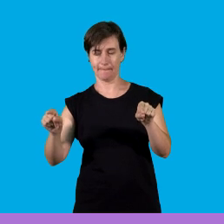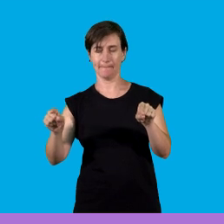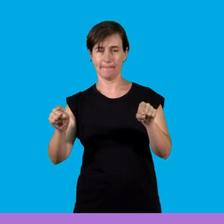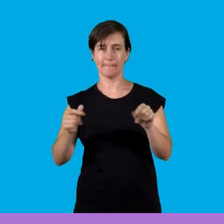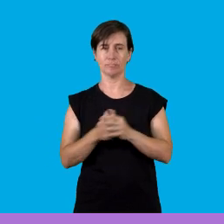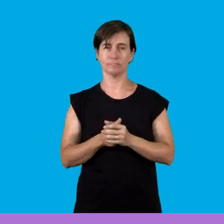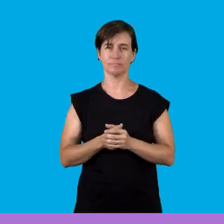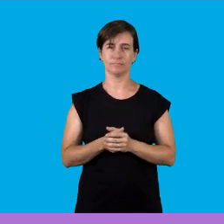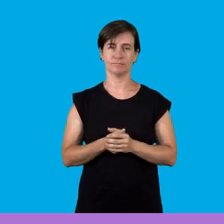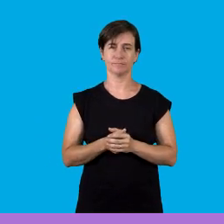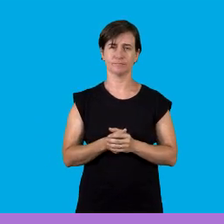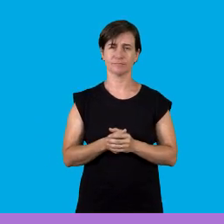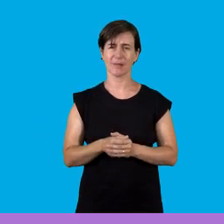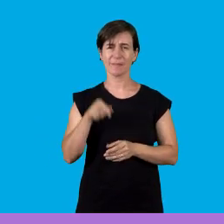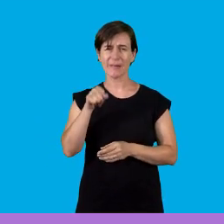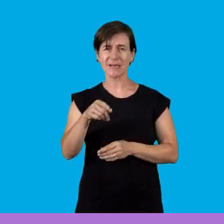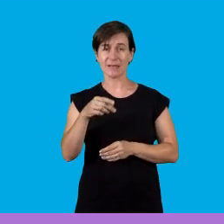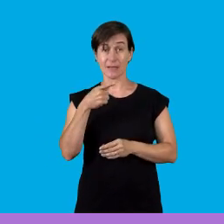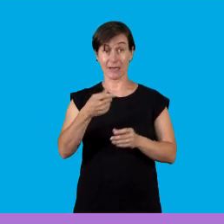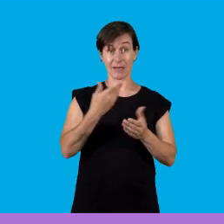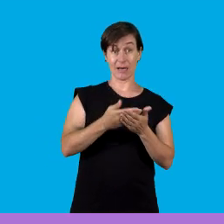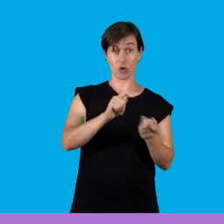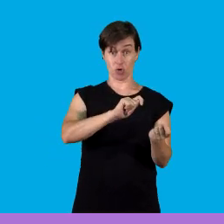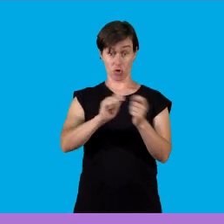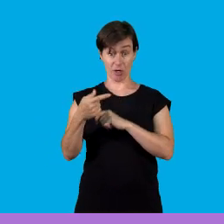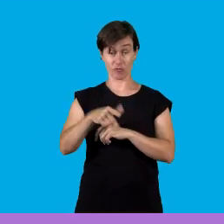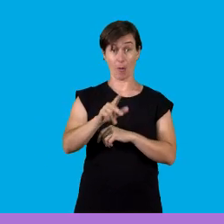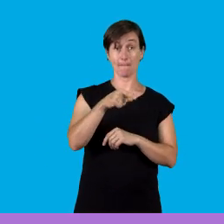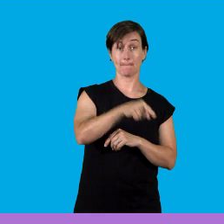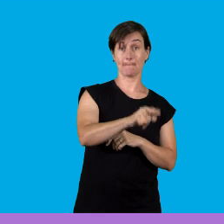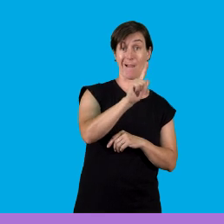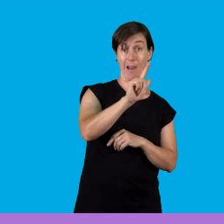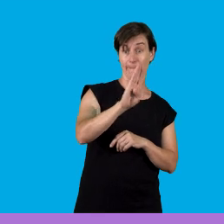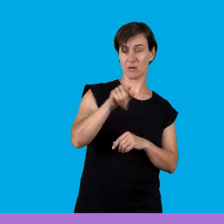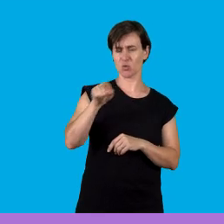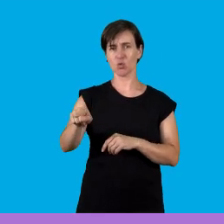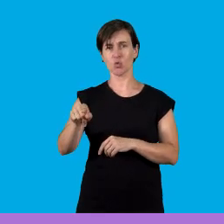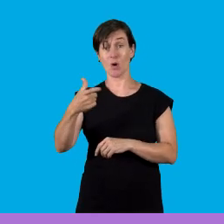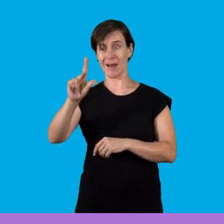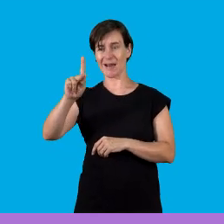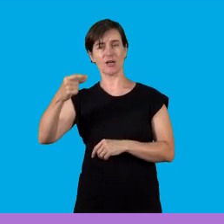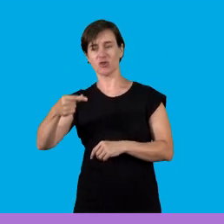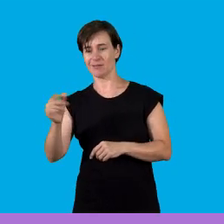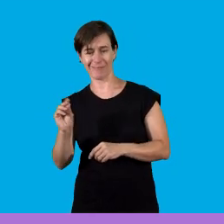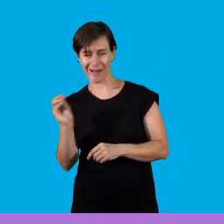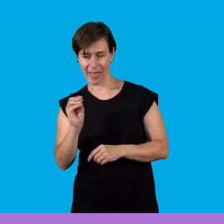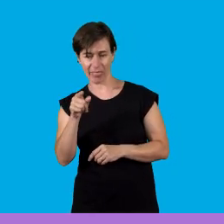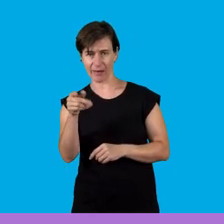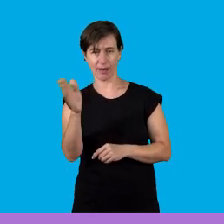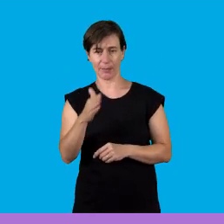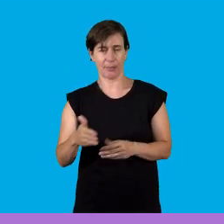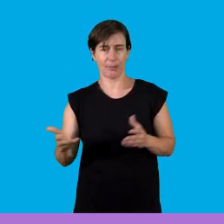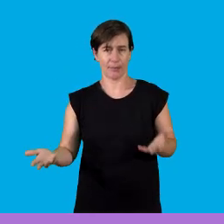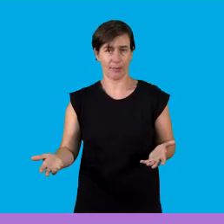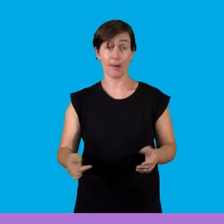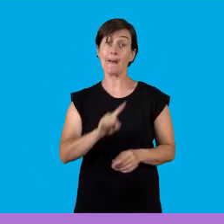at this, looking at our table, there's no direct conversion between kilograms and pounds, we agree, all right? But